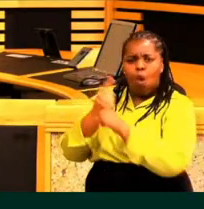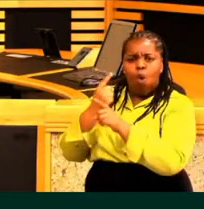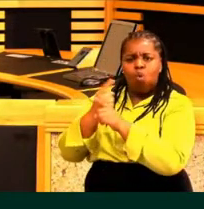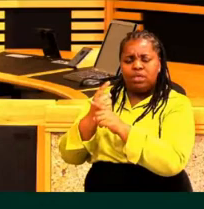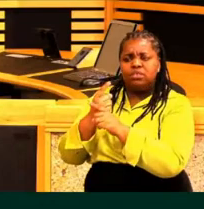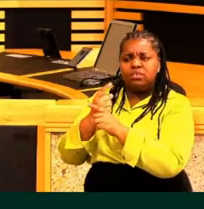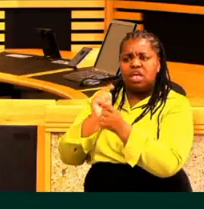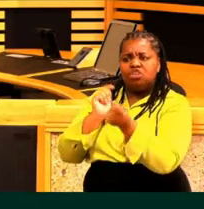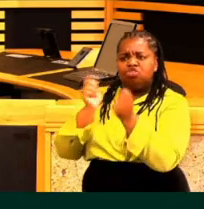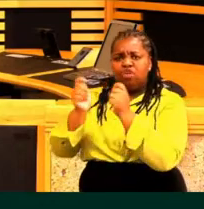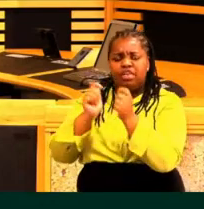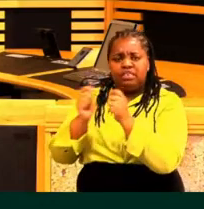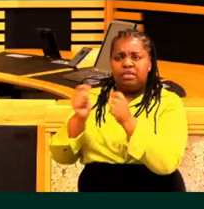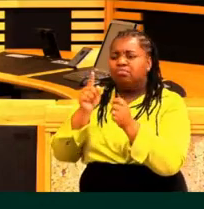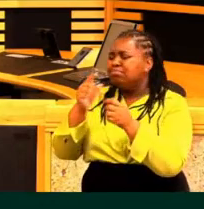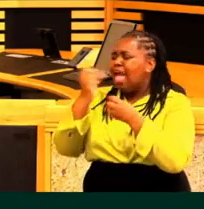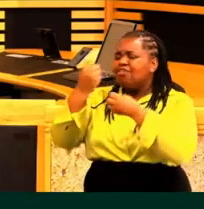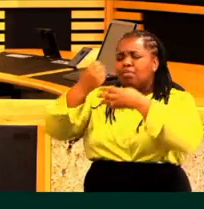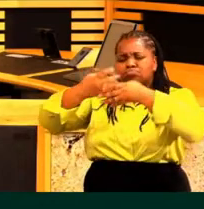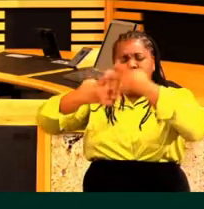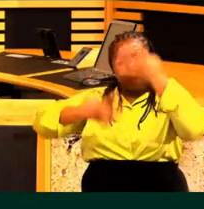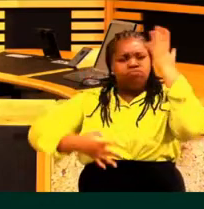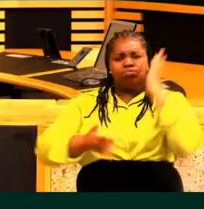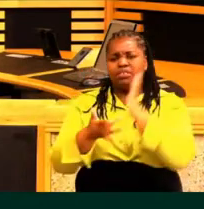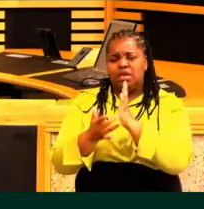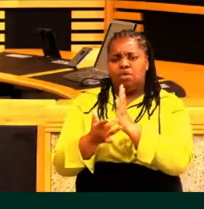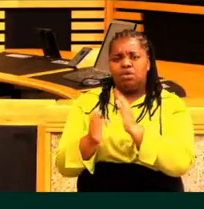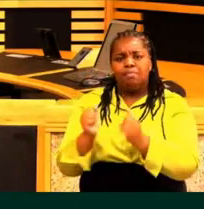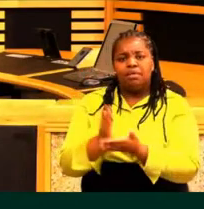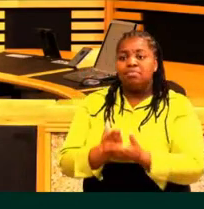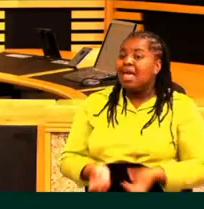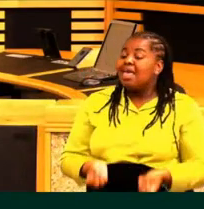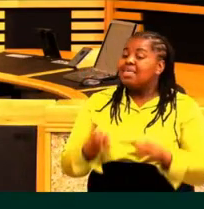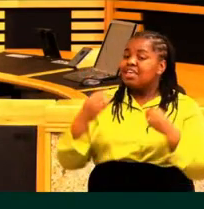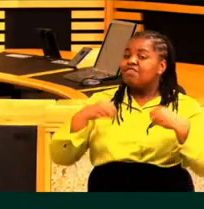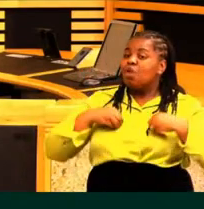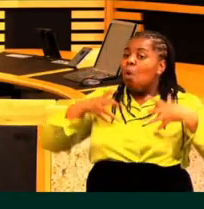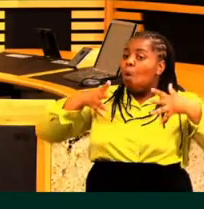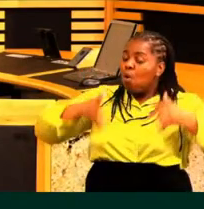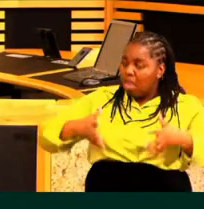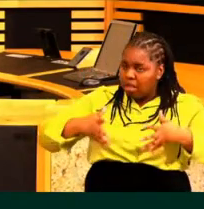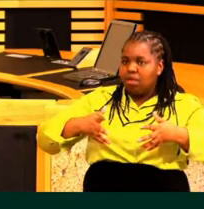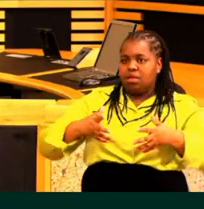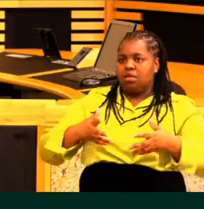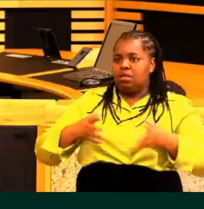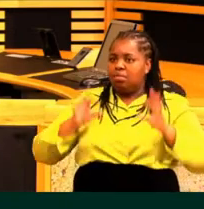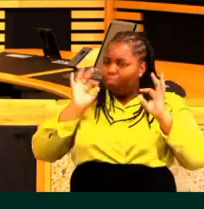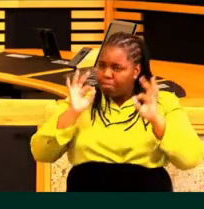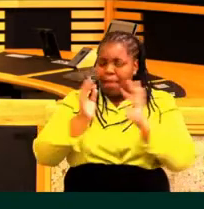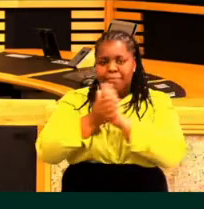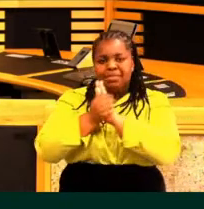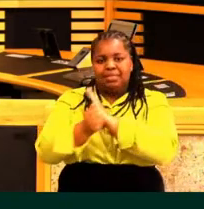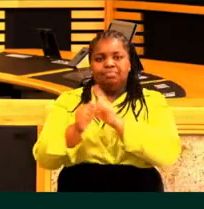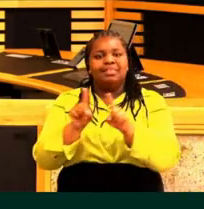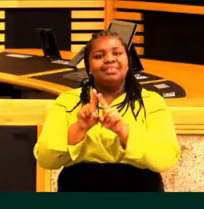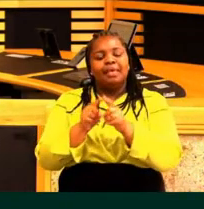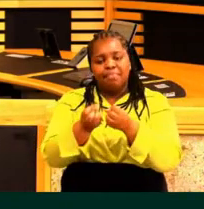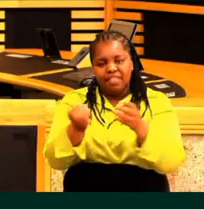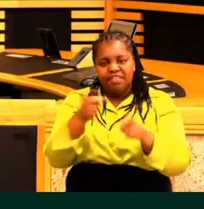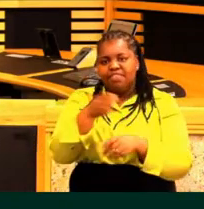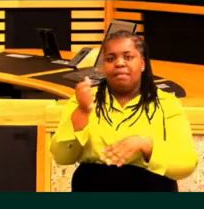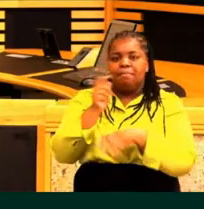cloud services Etc and providing smmes and Entrepreneurship with skills and training